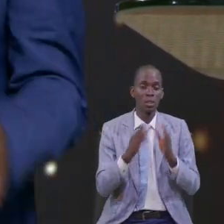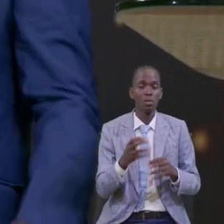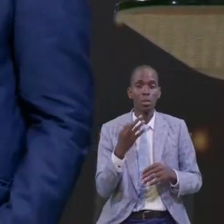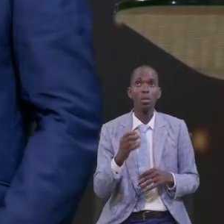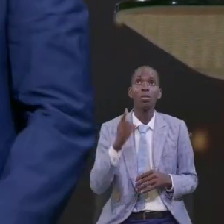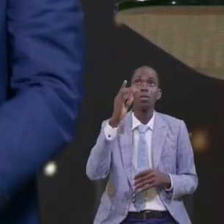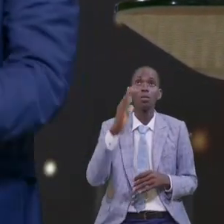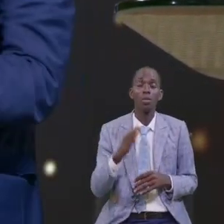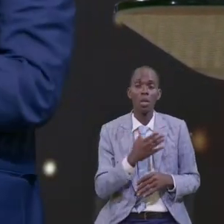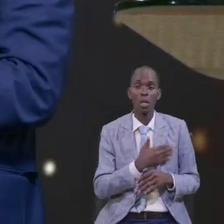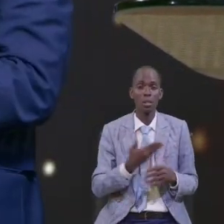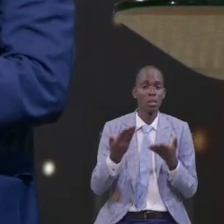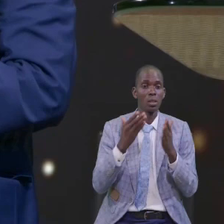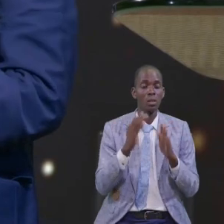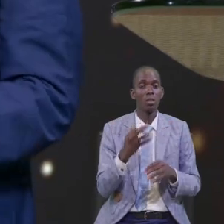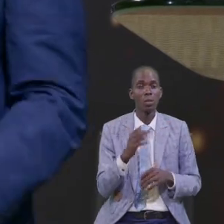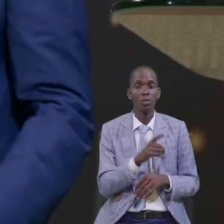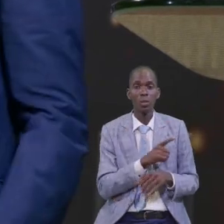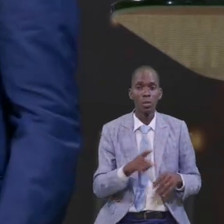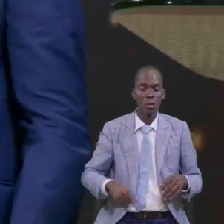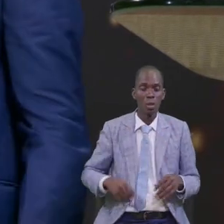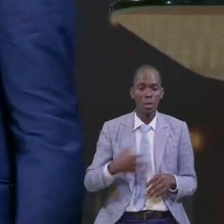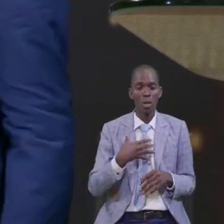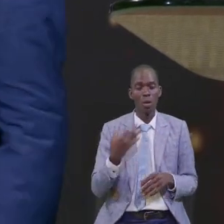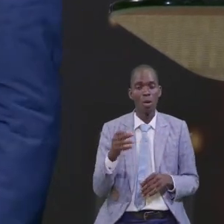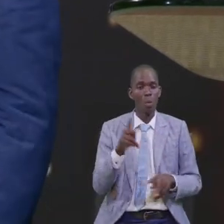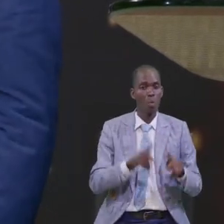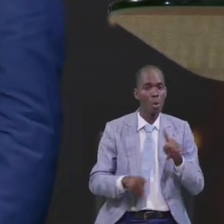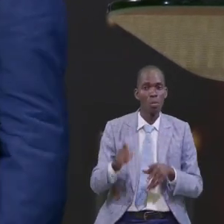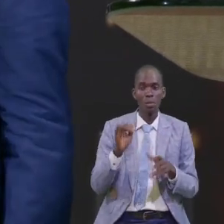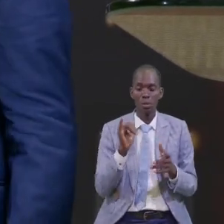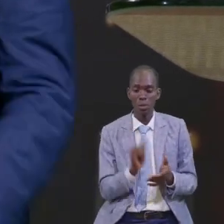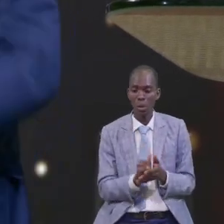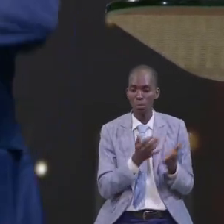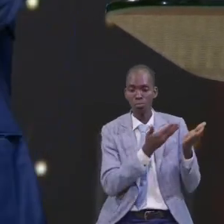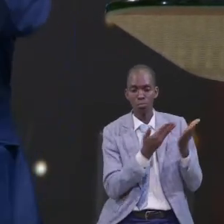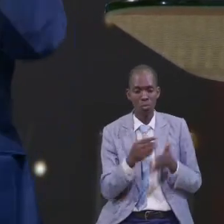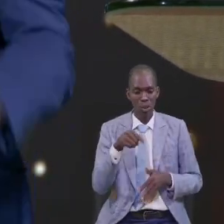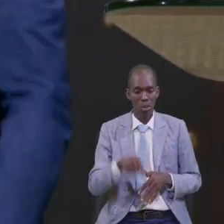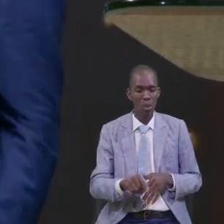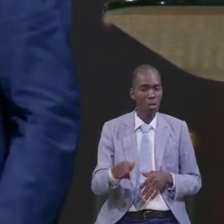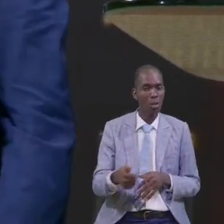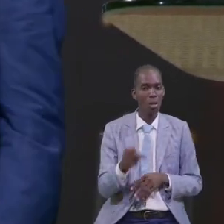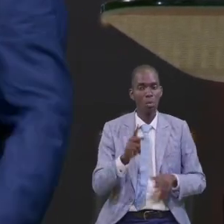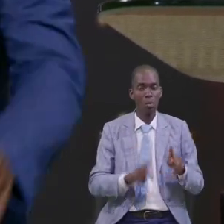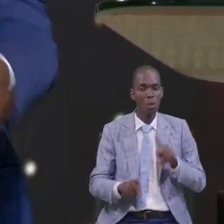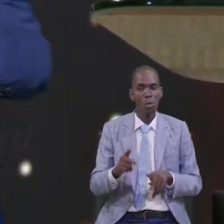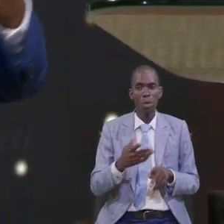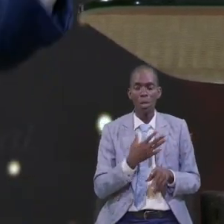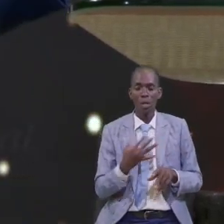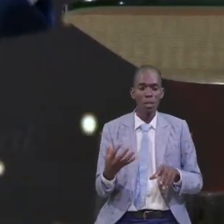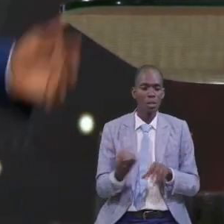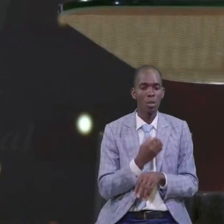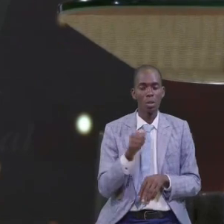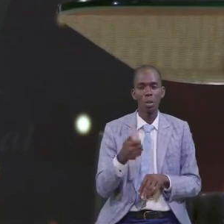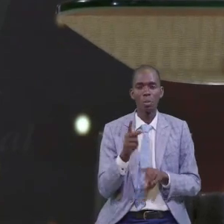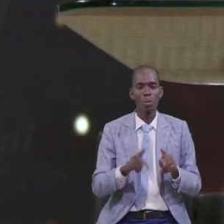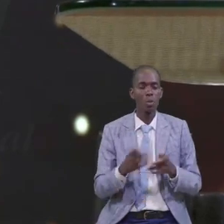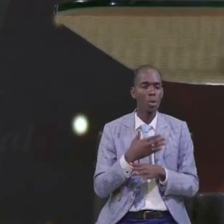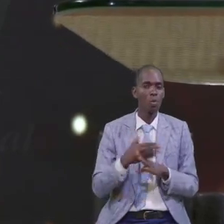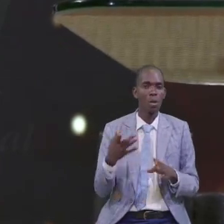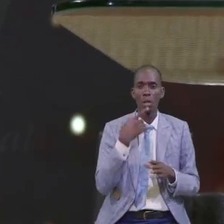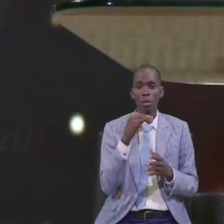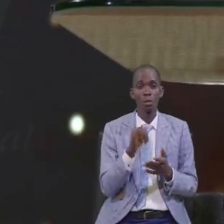and the servants of the Lord are not people that beat down other people, throw other people away, and they